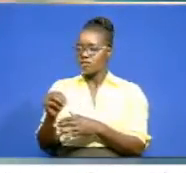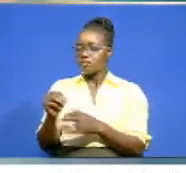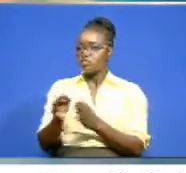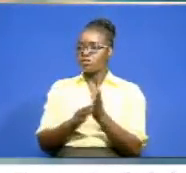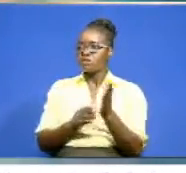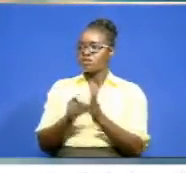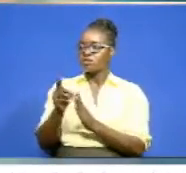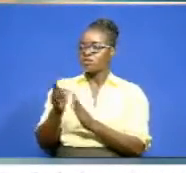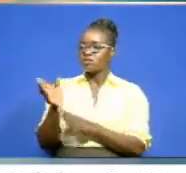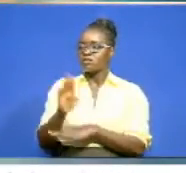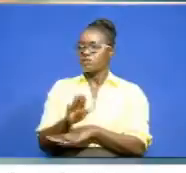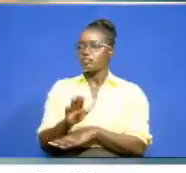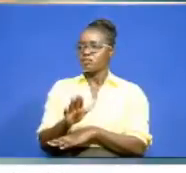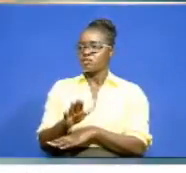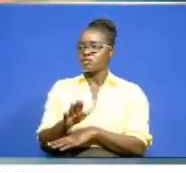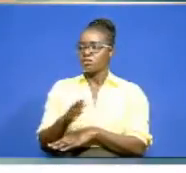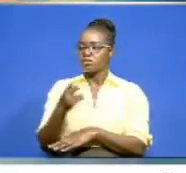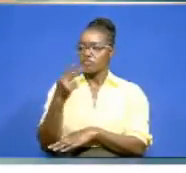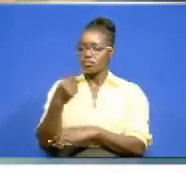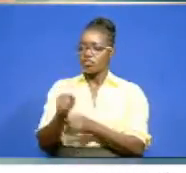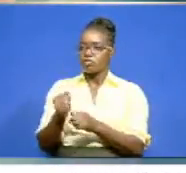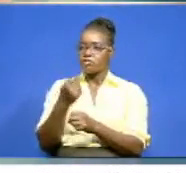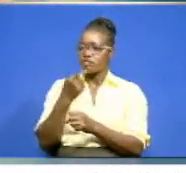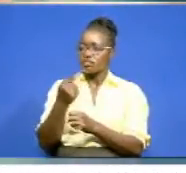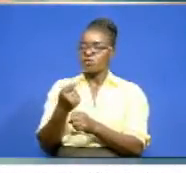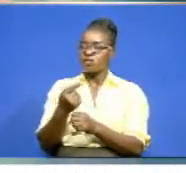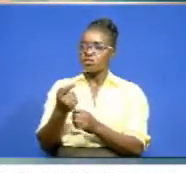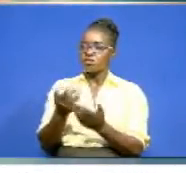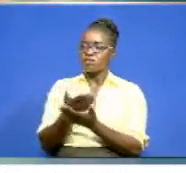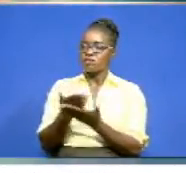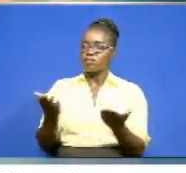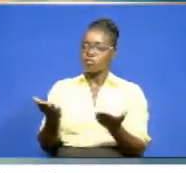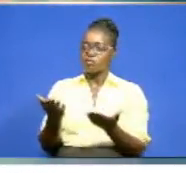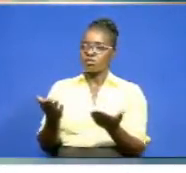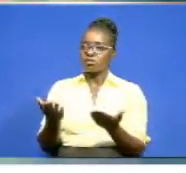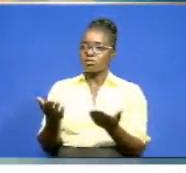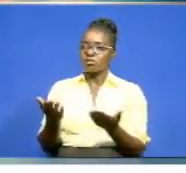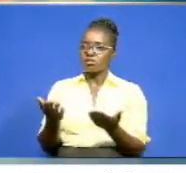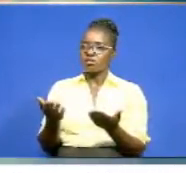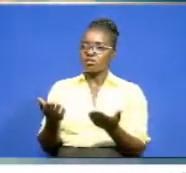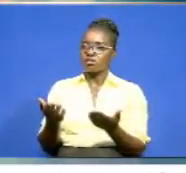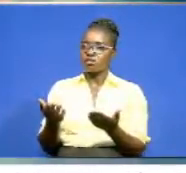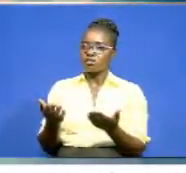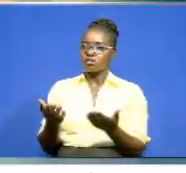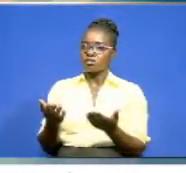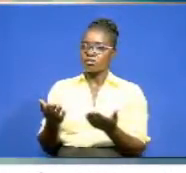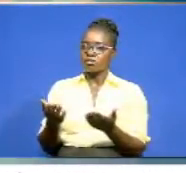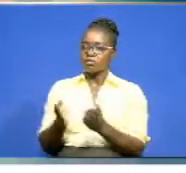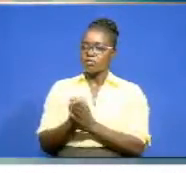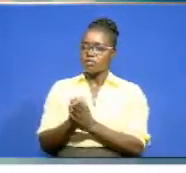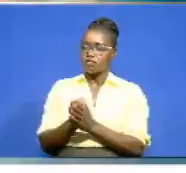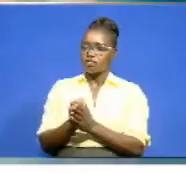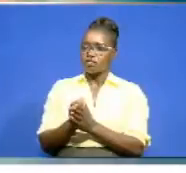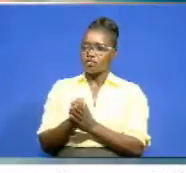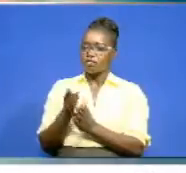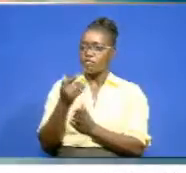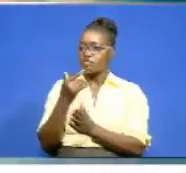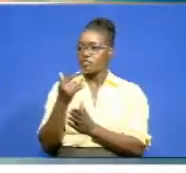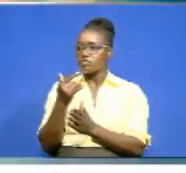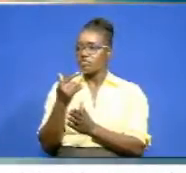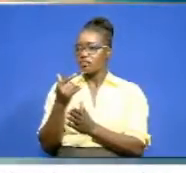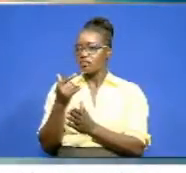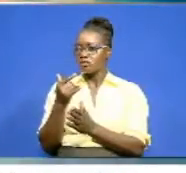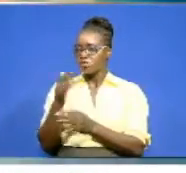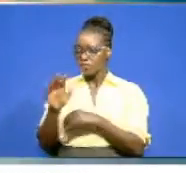go back on the drawing board and make sure that this pace that the Morans have said, we don't